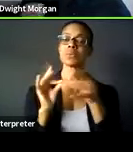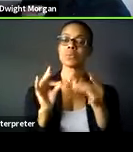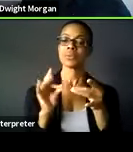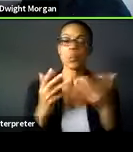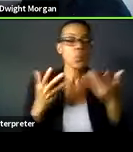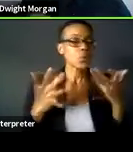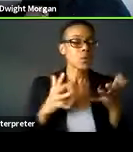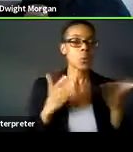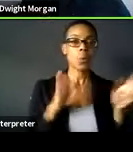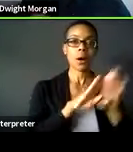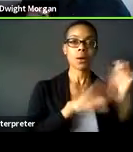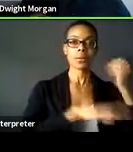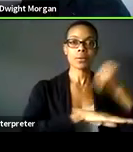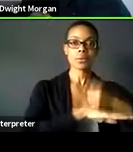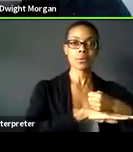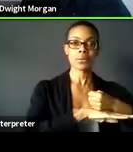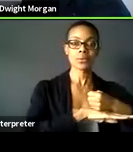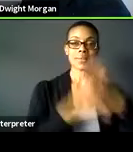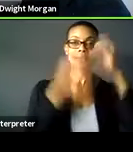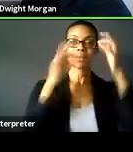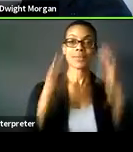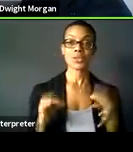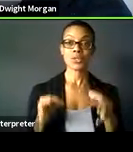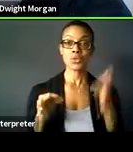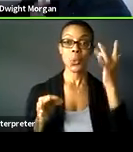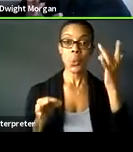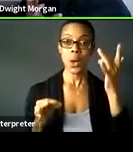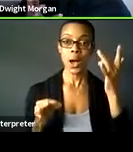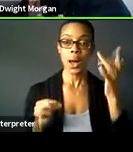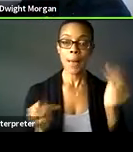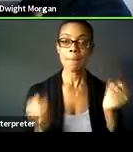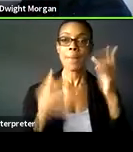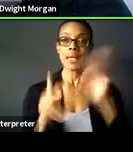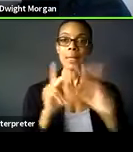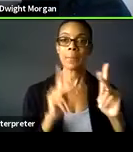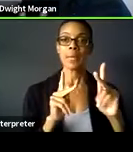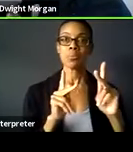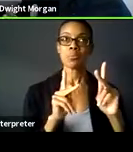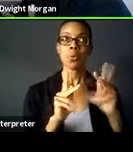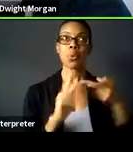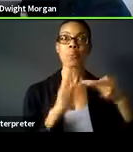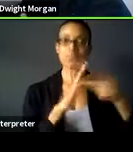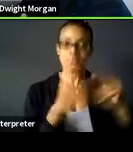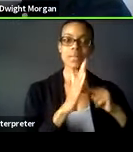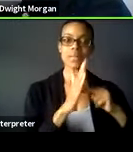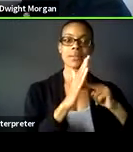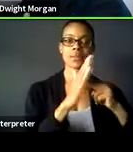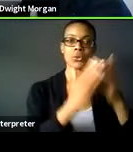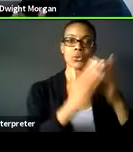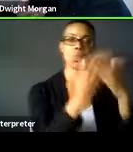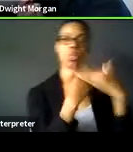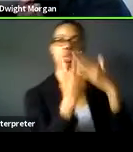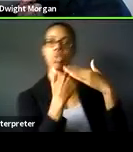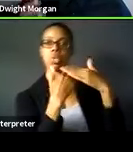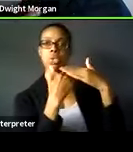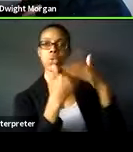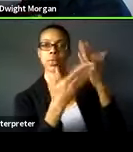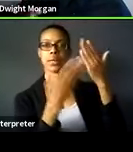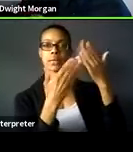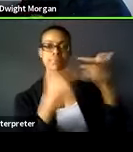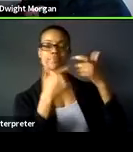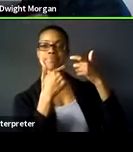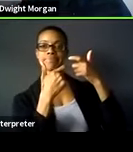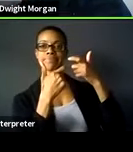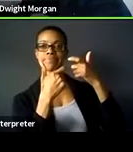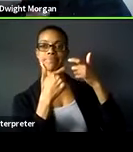partners who intentionally kept us in the dark." And so can you tell us more about what happened and your